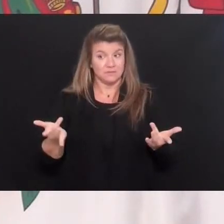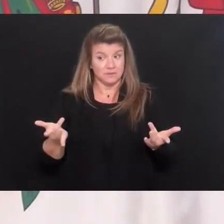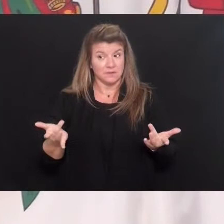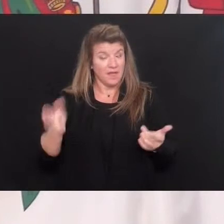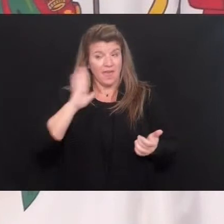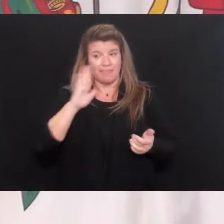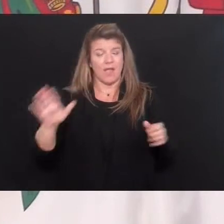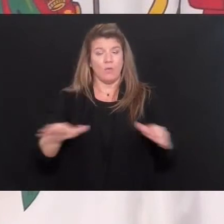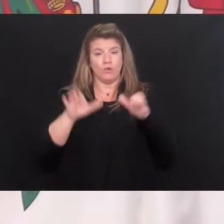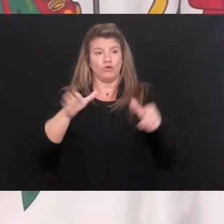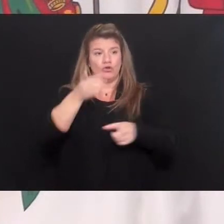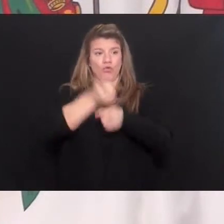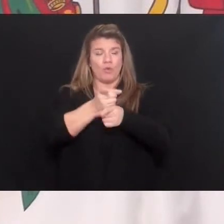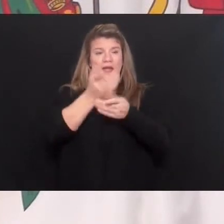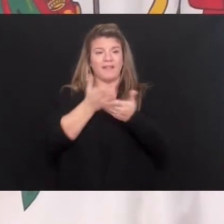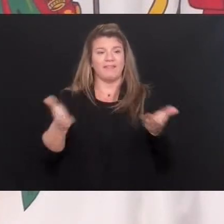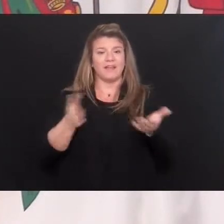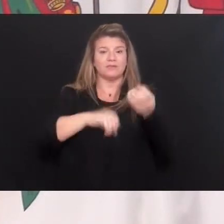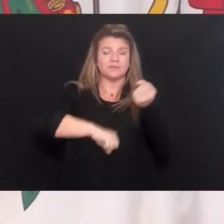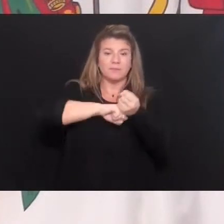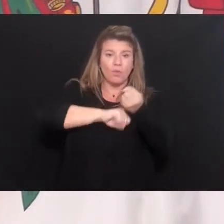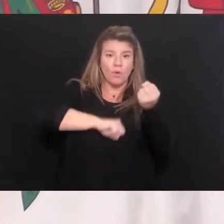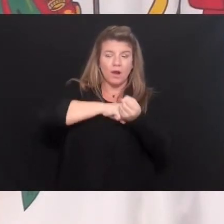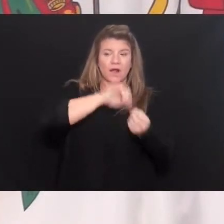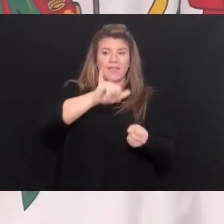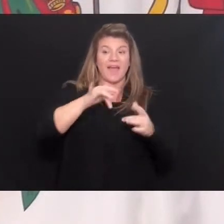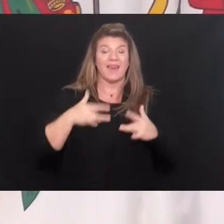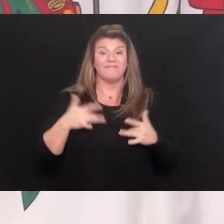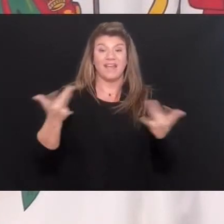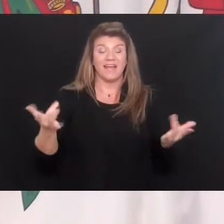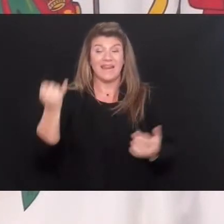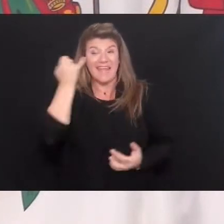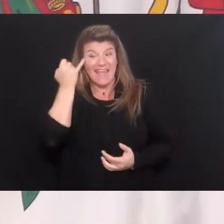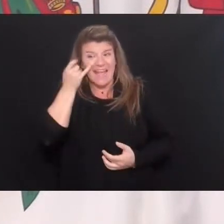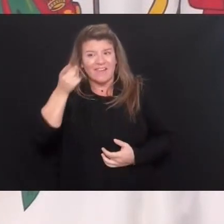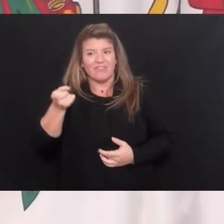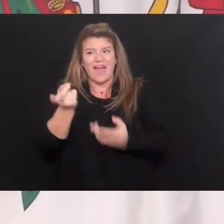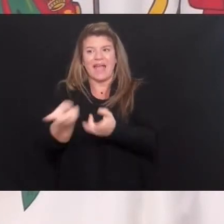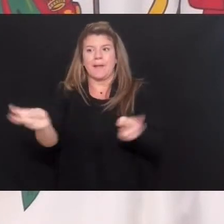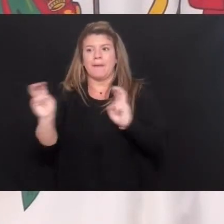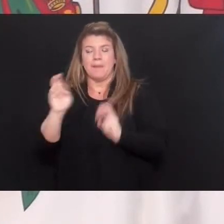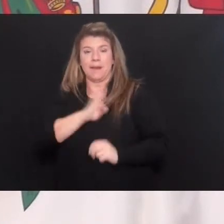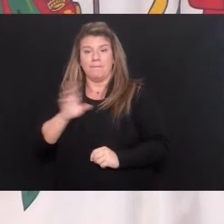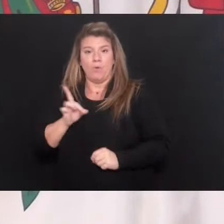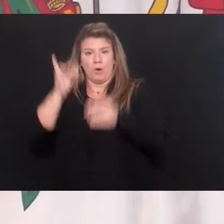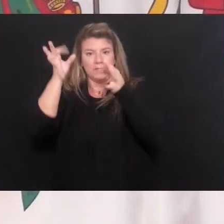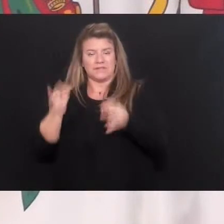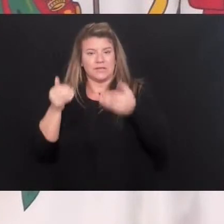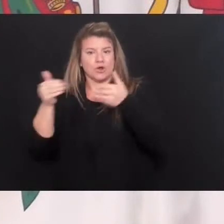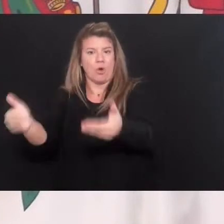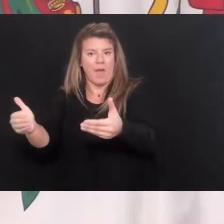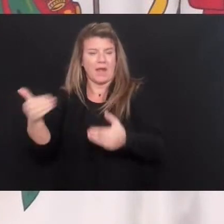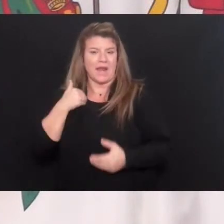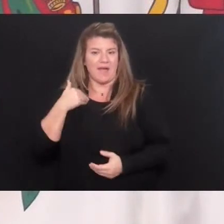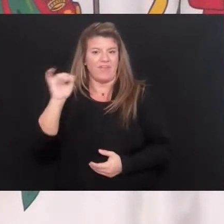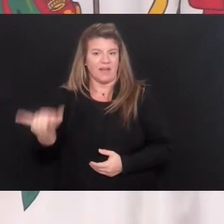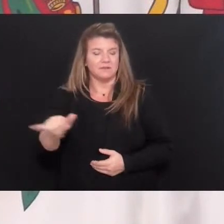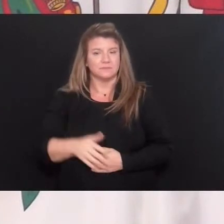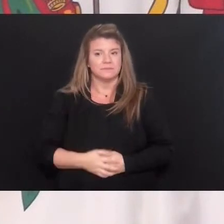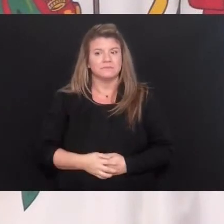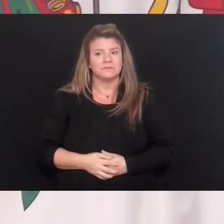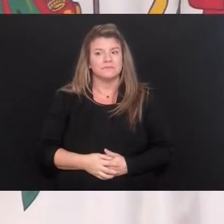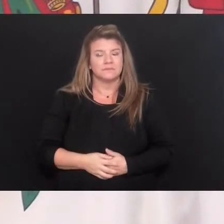they'll do what they need to do to support the event if the board chooses to move ahead with it and have it. And you